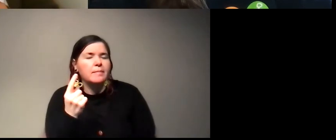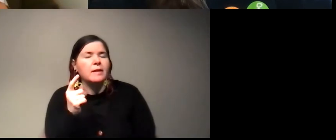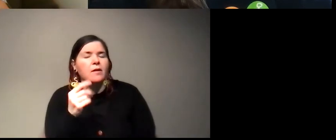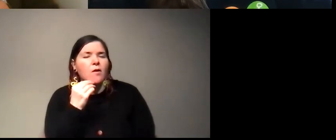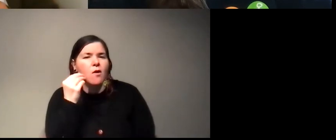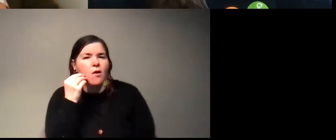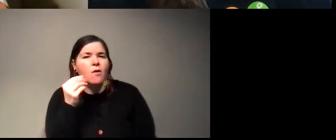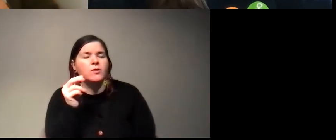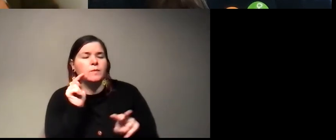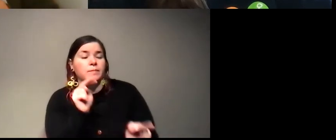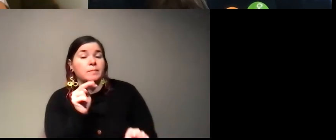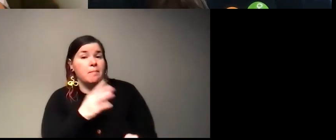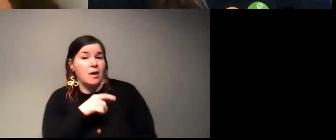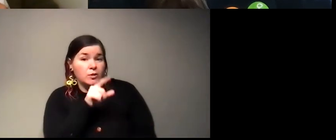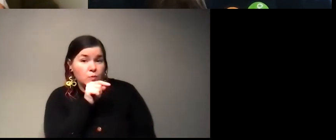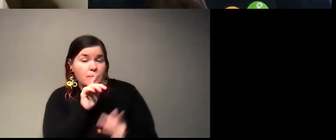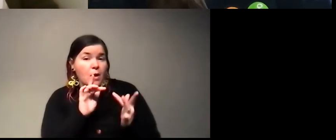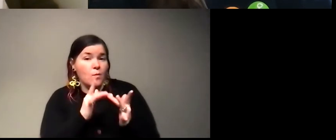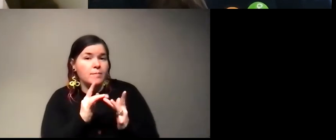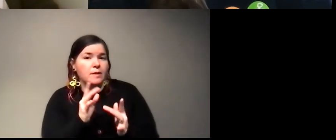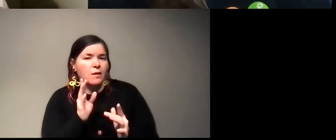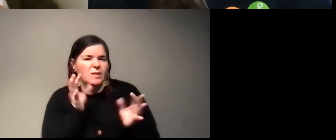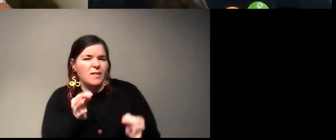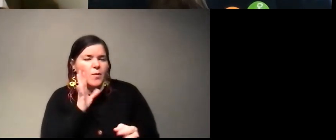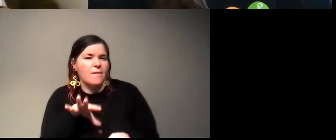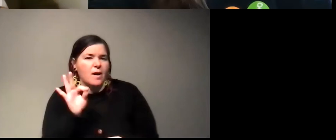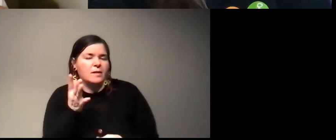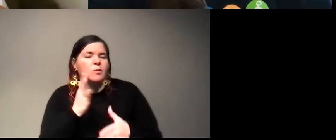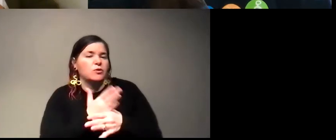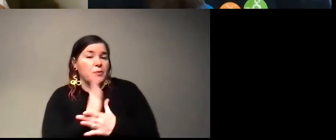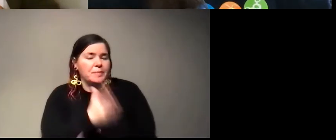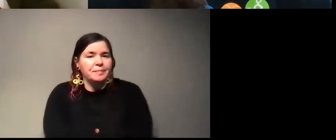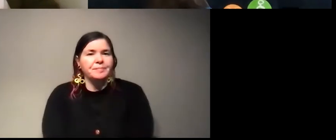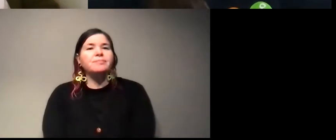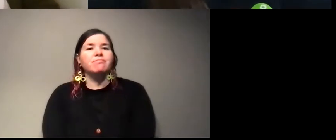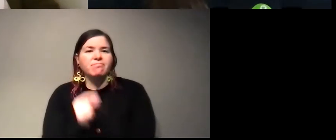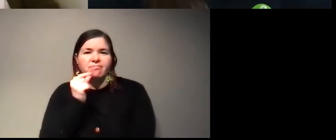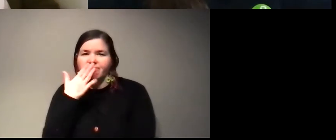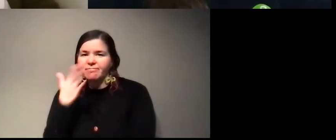an eye out on my Twitter and on my website for that, but I'll definitely find one for you all to do. Cool, thanks.